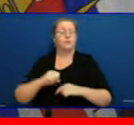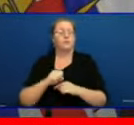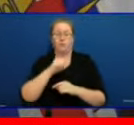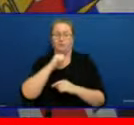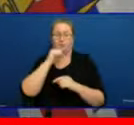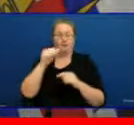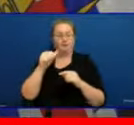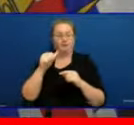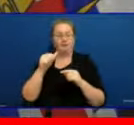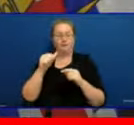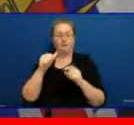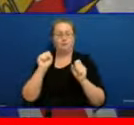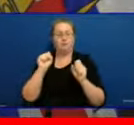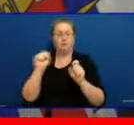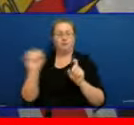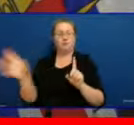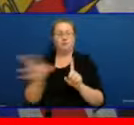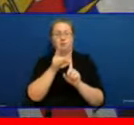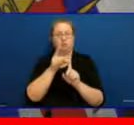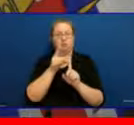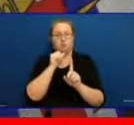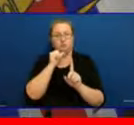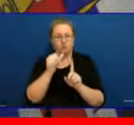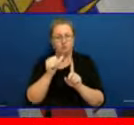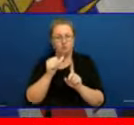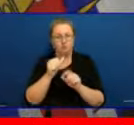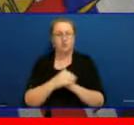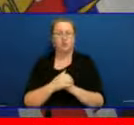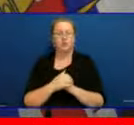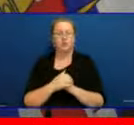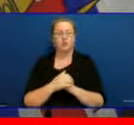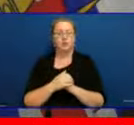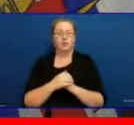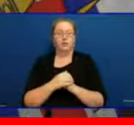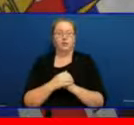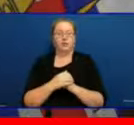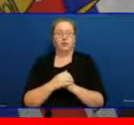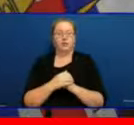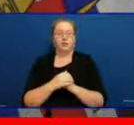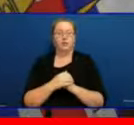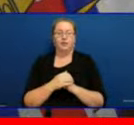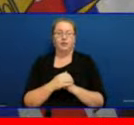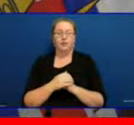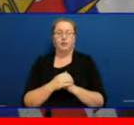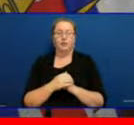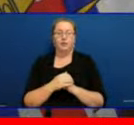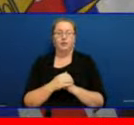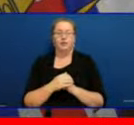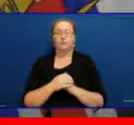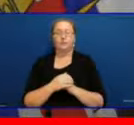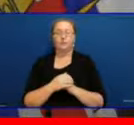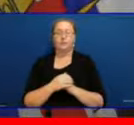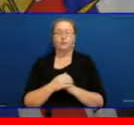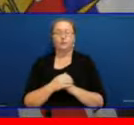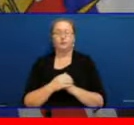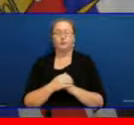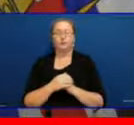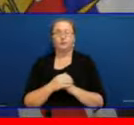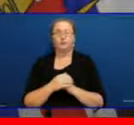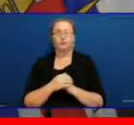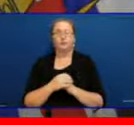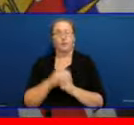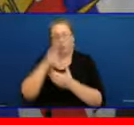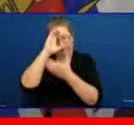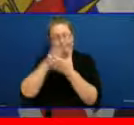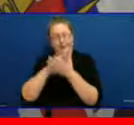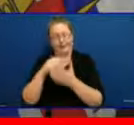not putting yourselves in situations when you're in contact with others. And this is something that, people